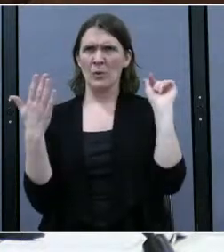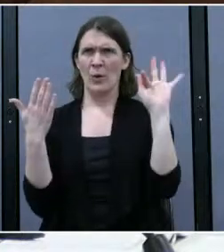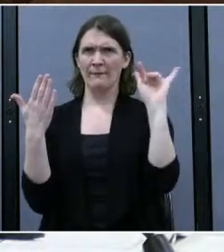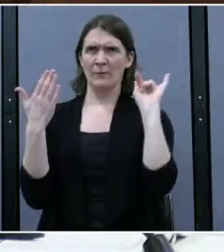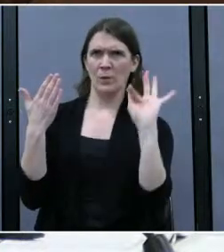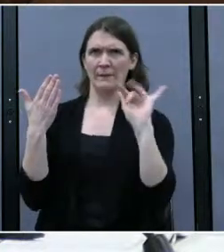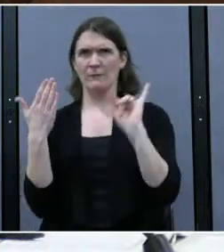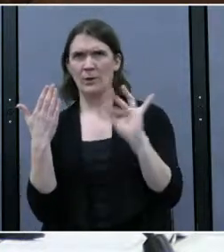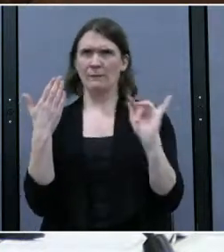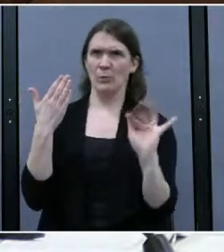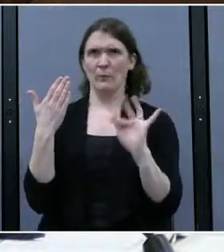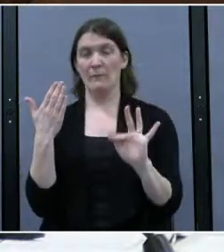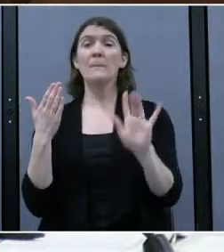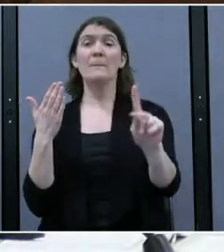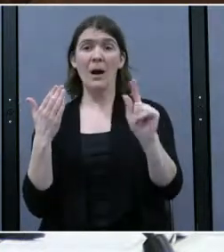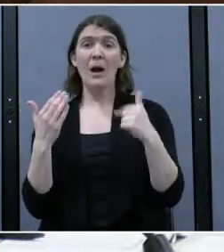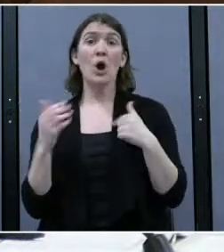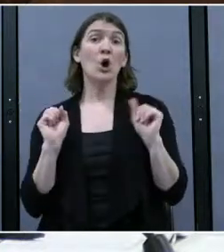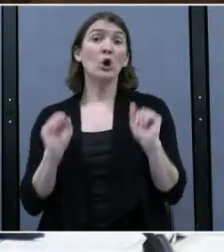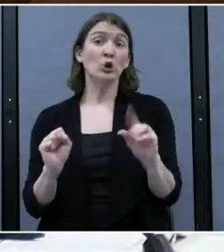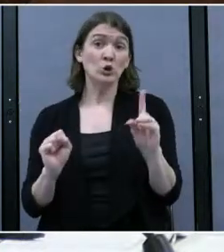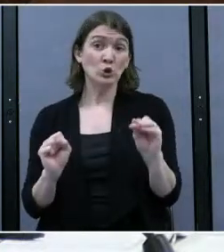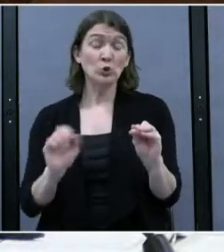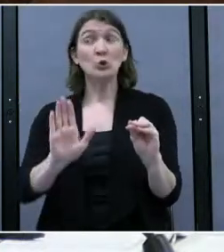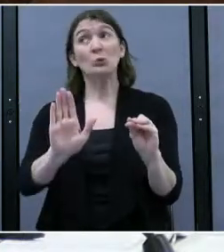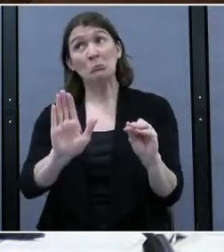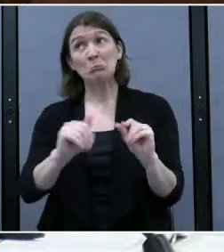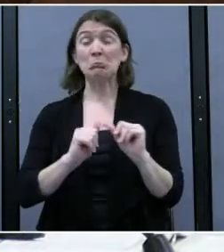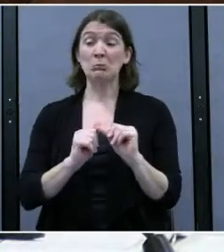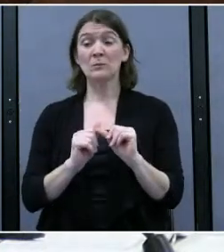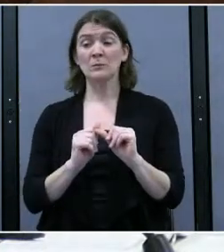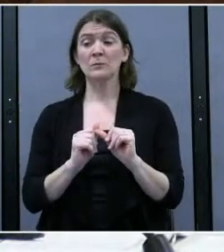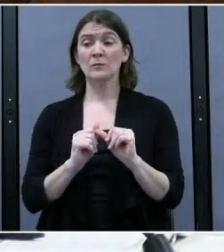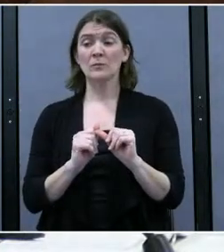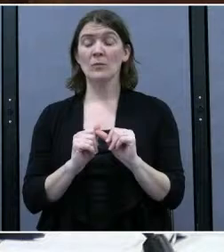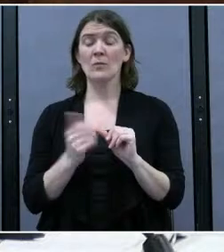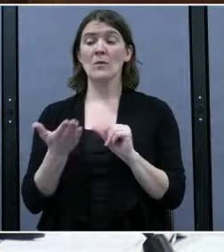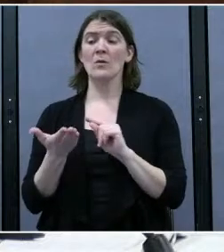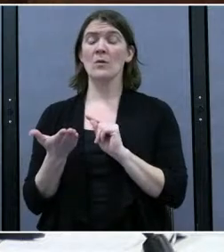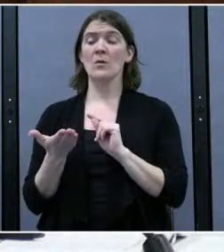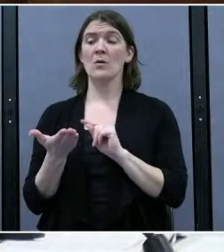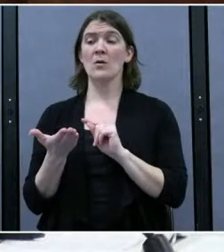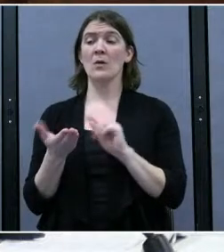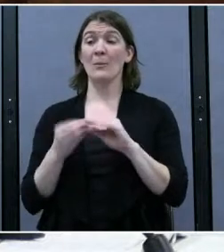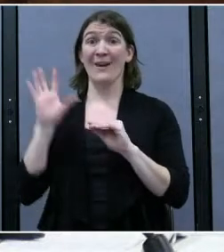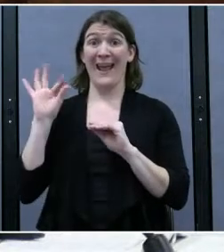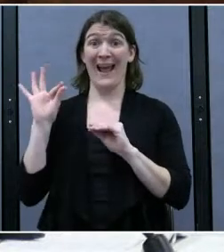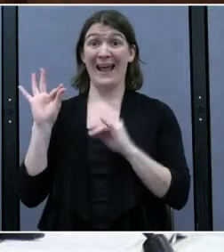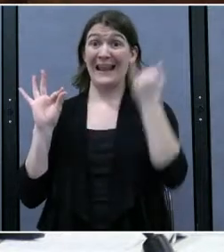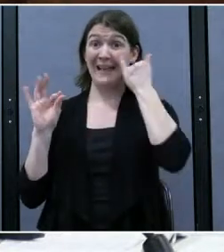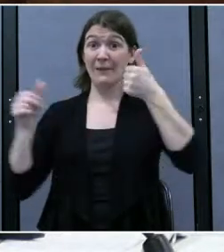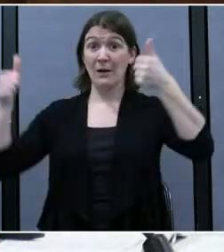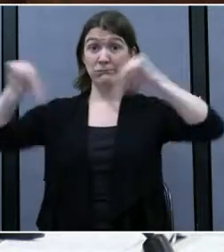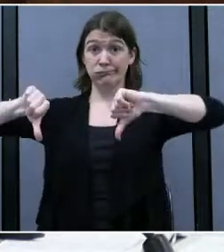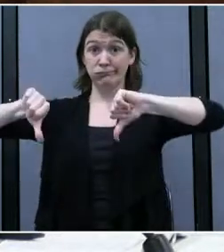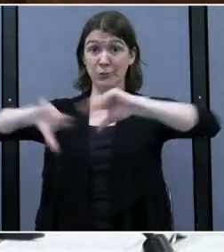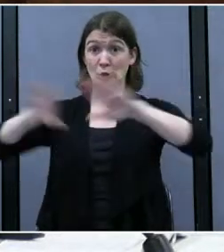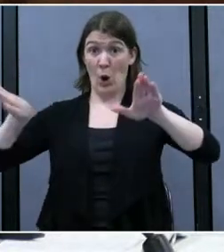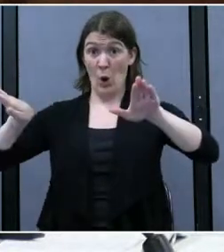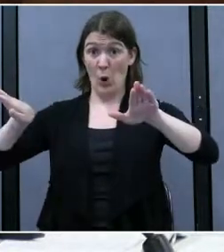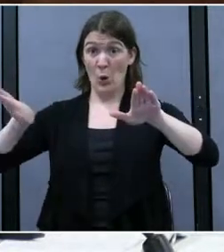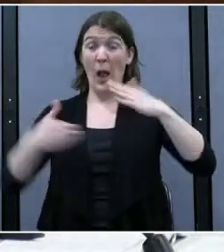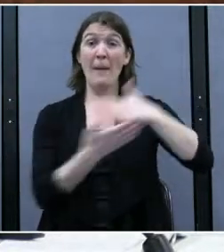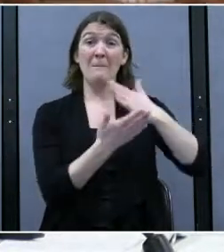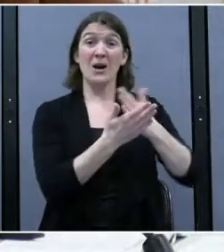combinations, but one thing that could happen is that Article 9 fails and the budget